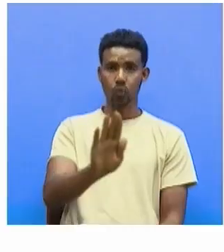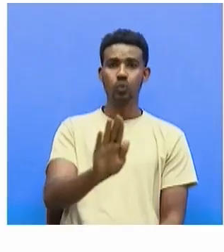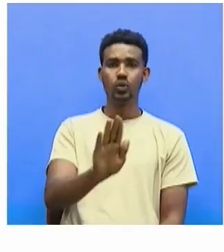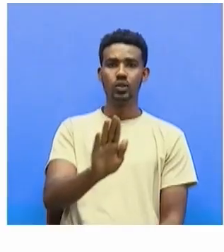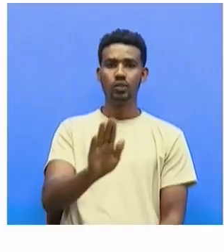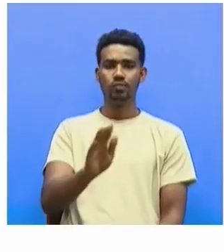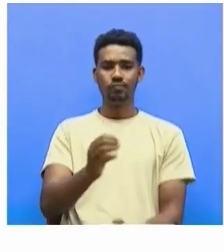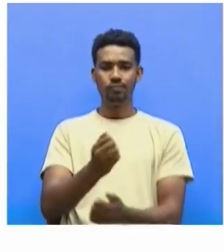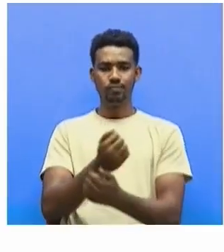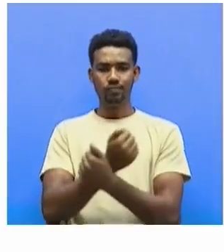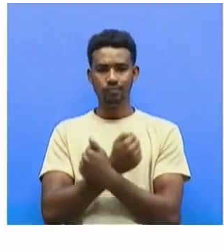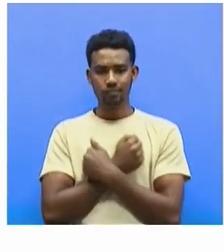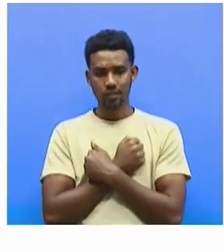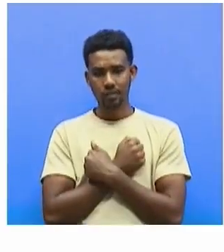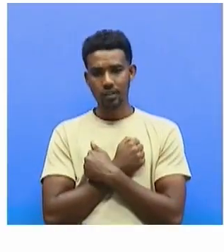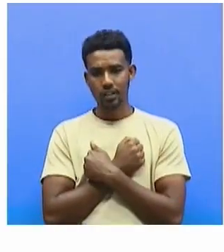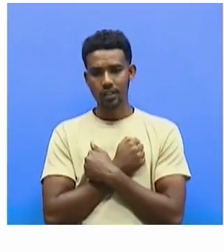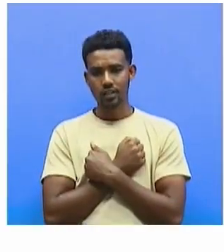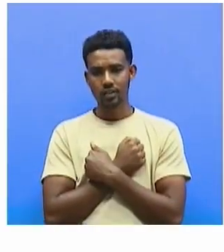favorite